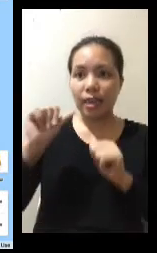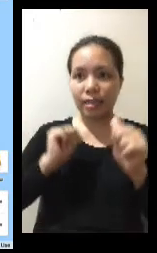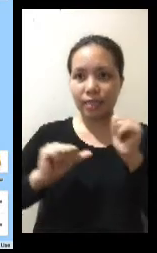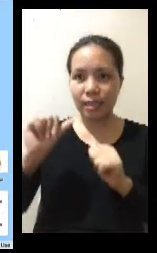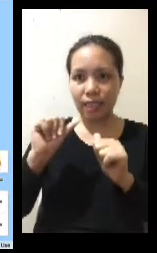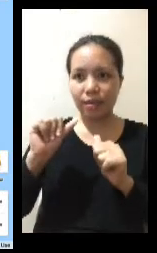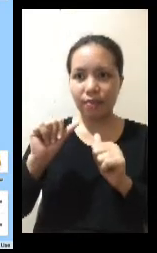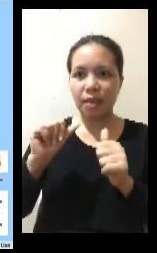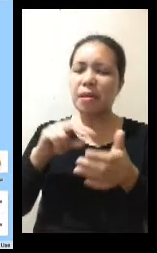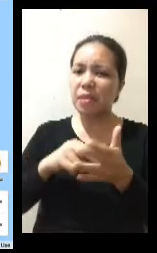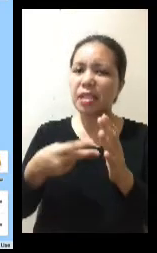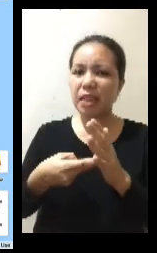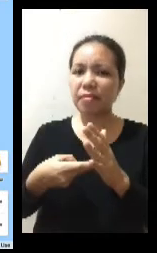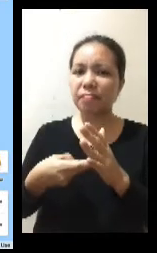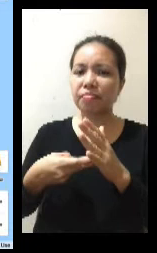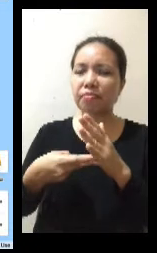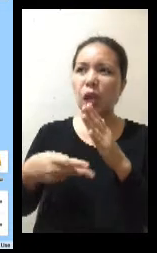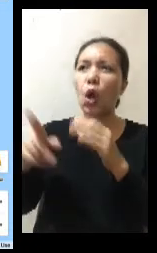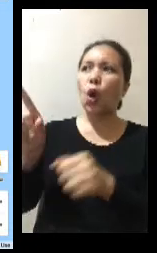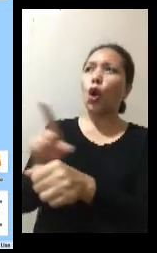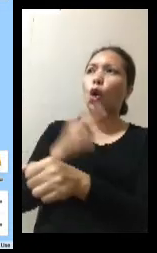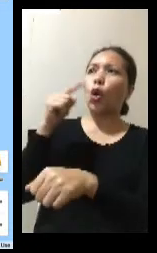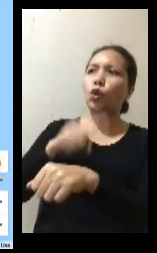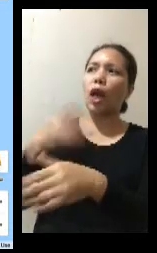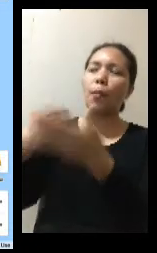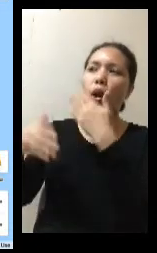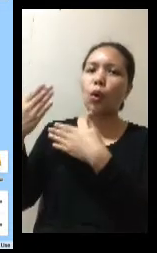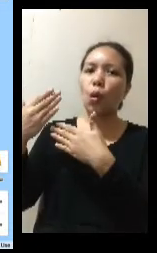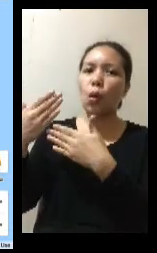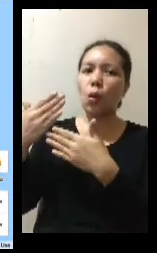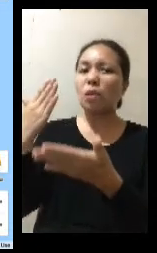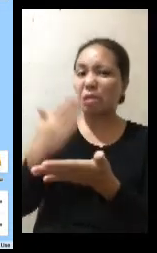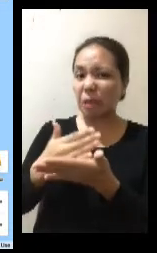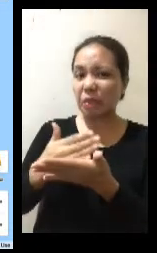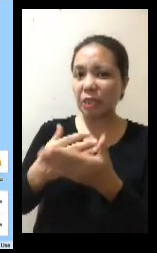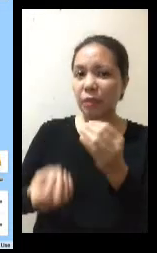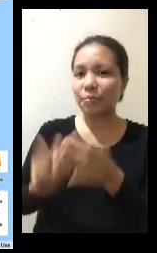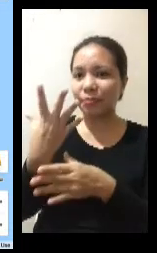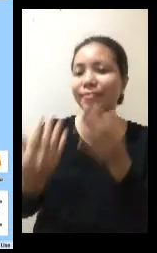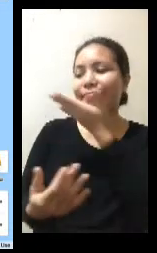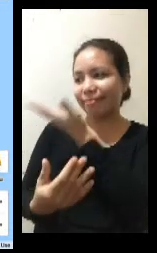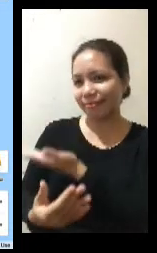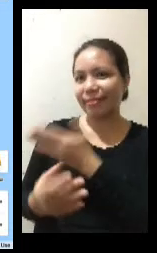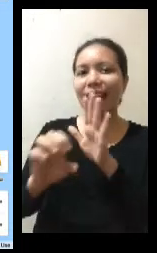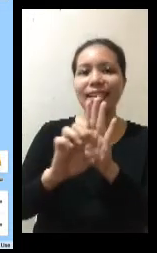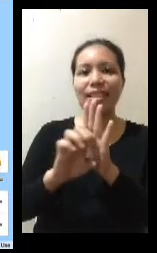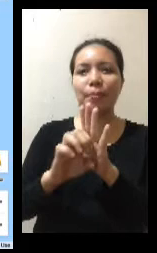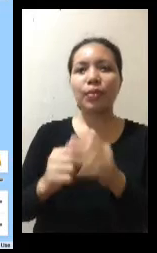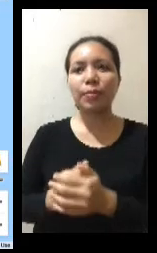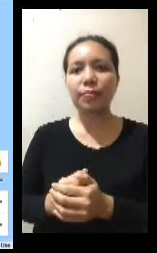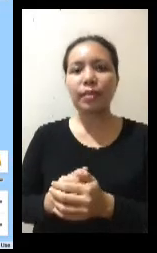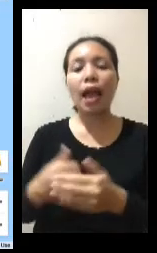Examples are Arayat in Pampanga, Isarog in Camarines Sur, Cuernos de Negros in Negros Island,